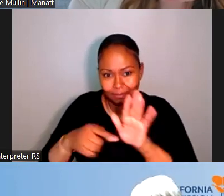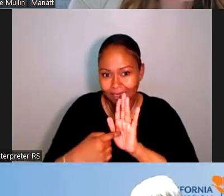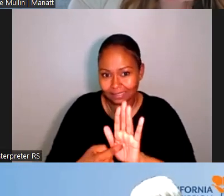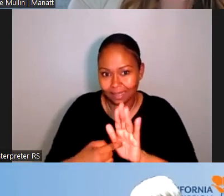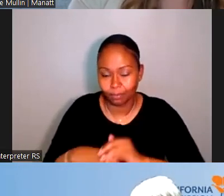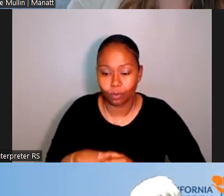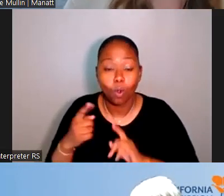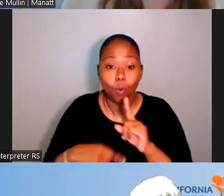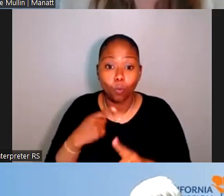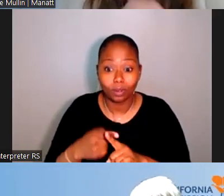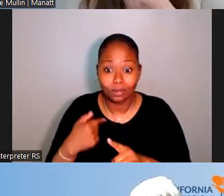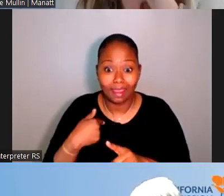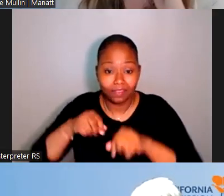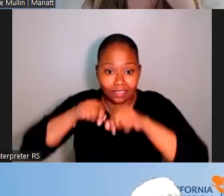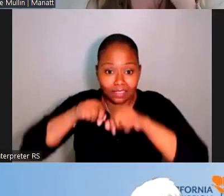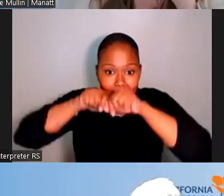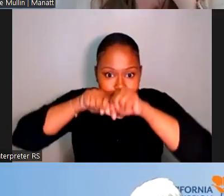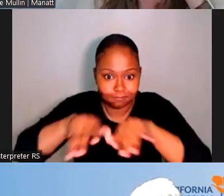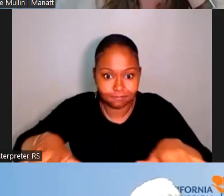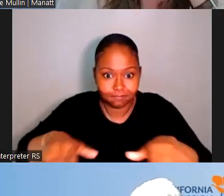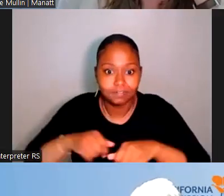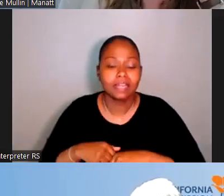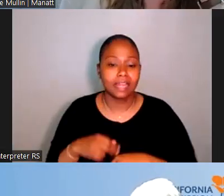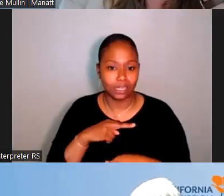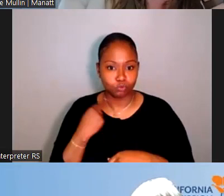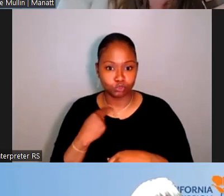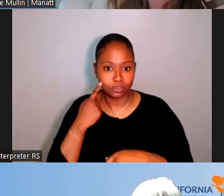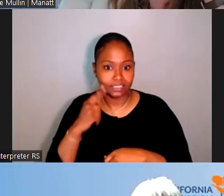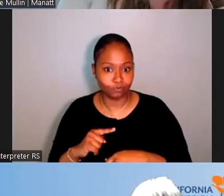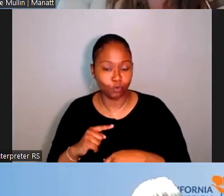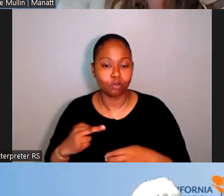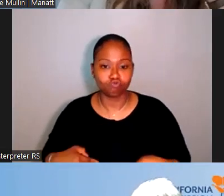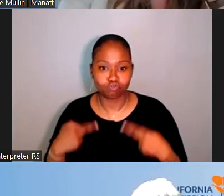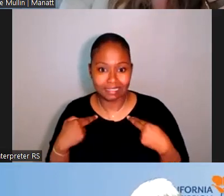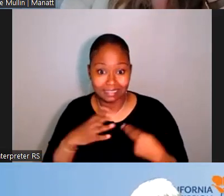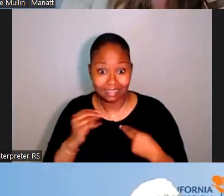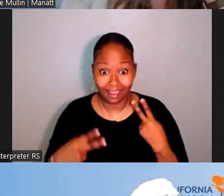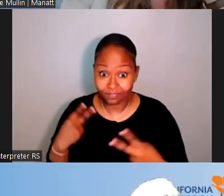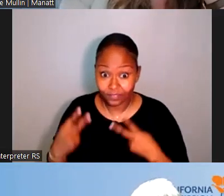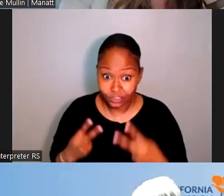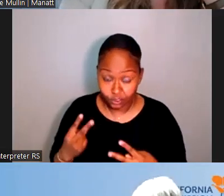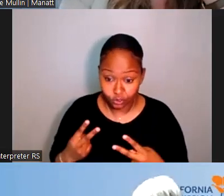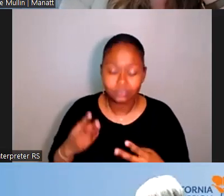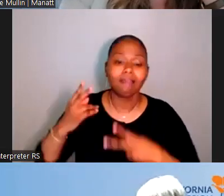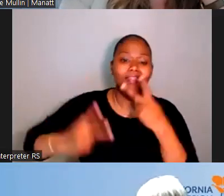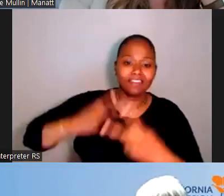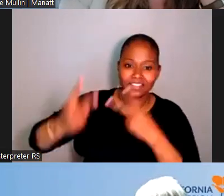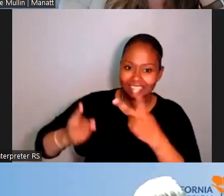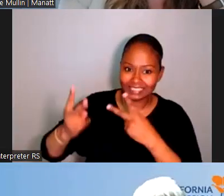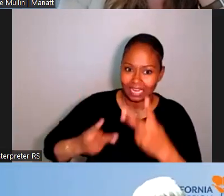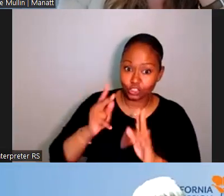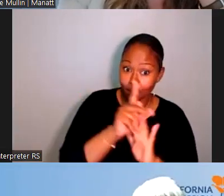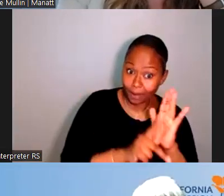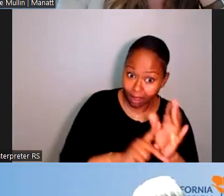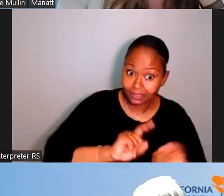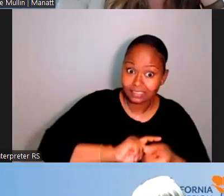an active outbreak that brought risk to residents and visitors, the visitation policy was changed and there was guidance on how to